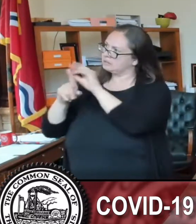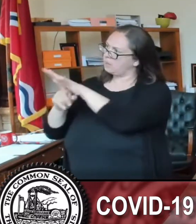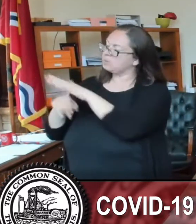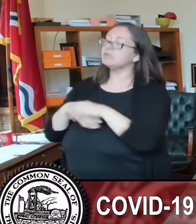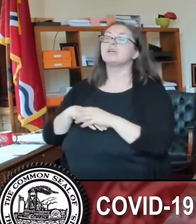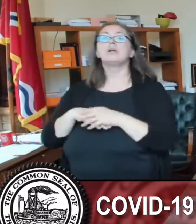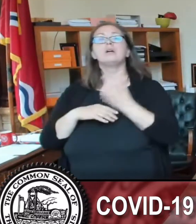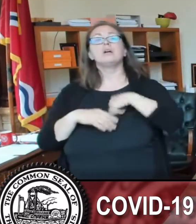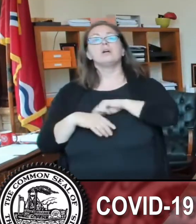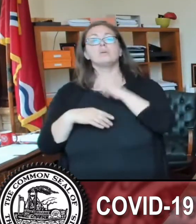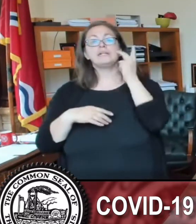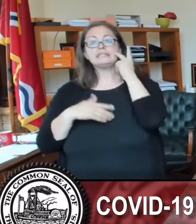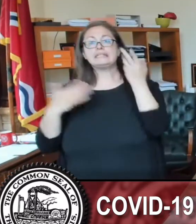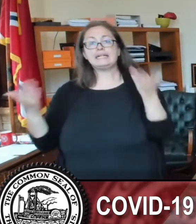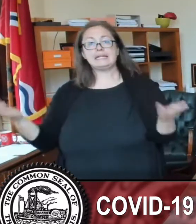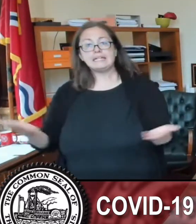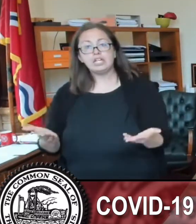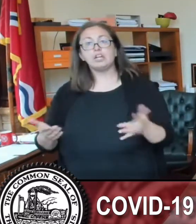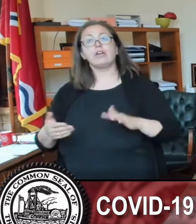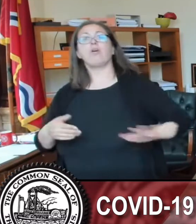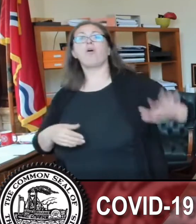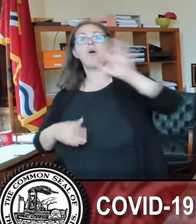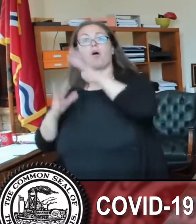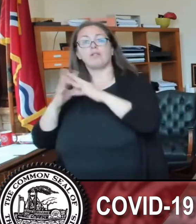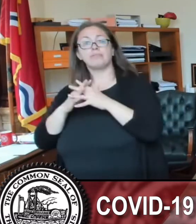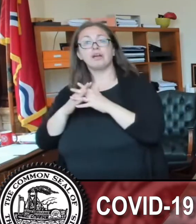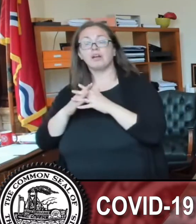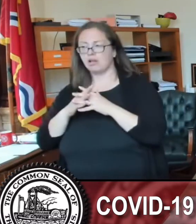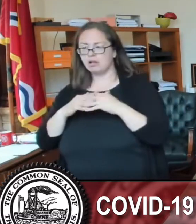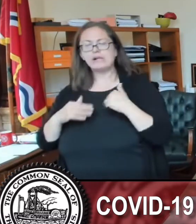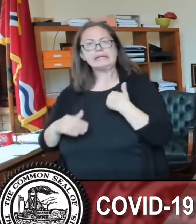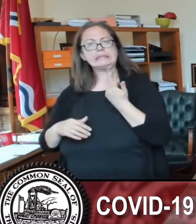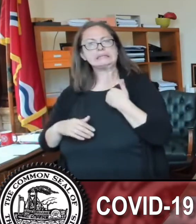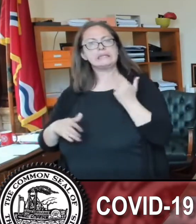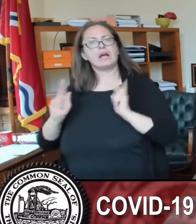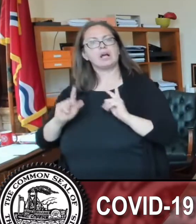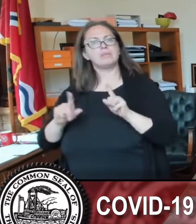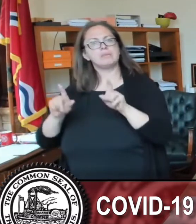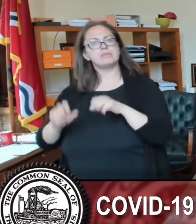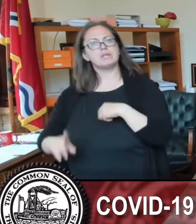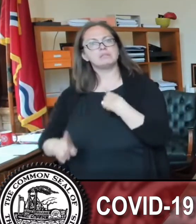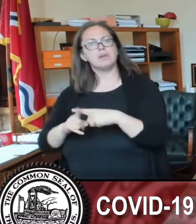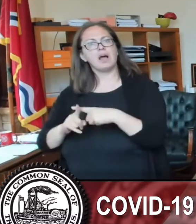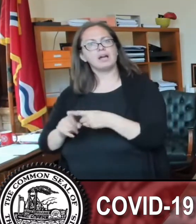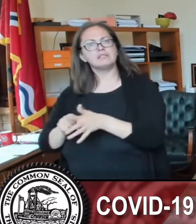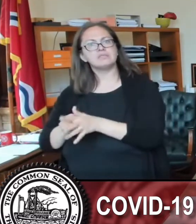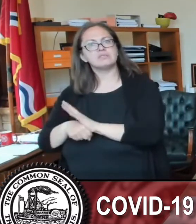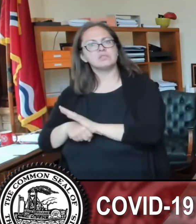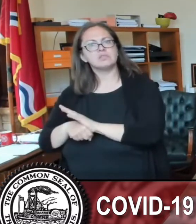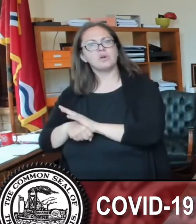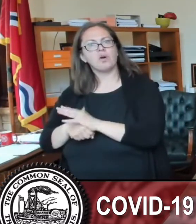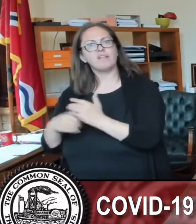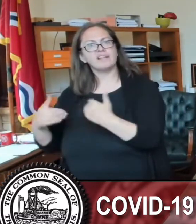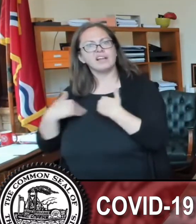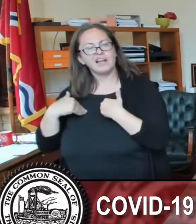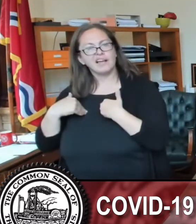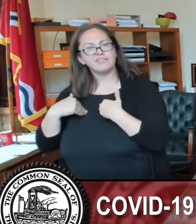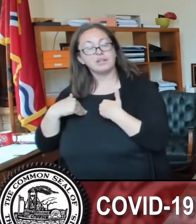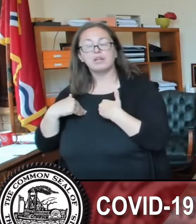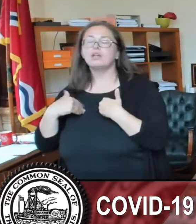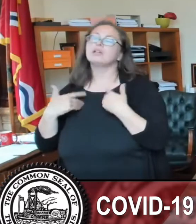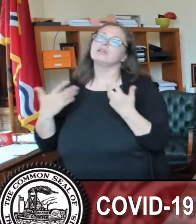across the country, we are seeing more and more young people test positive for COVID-19. Now, part of that is